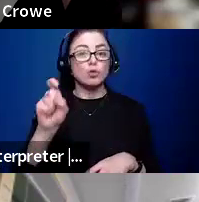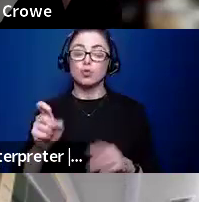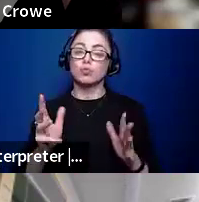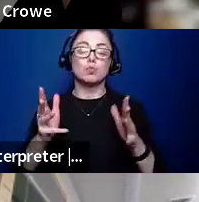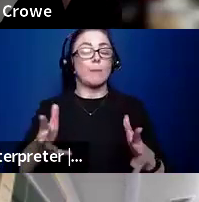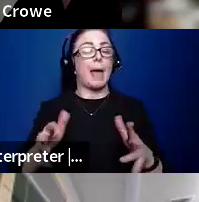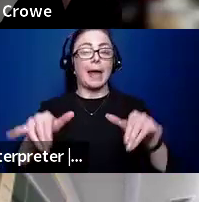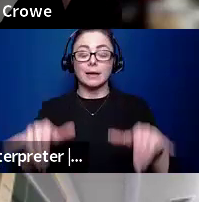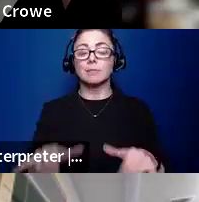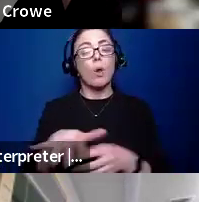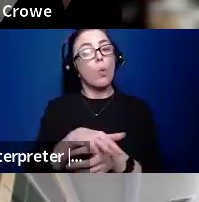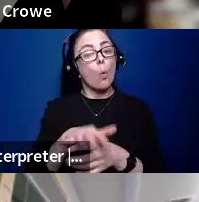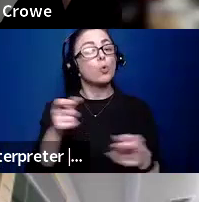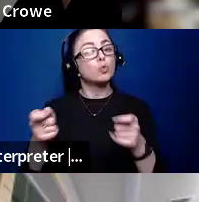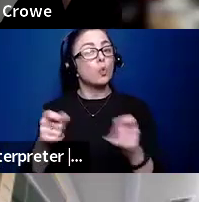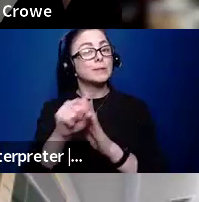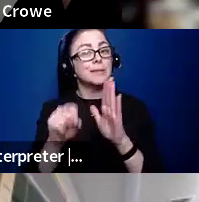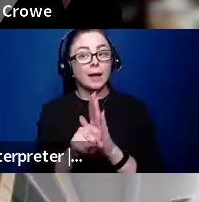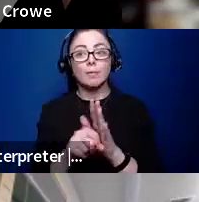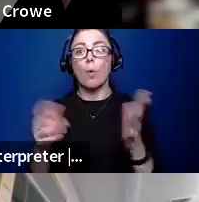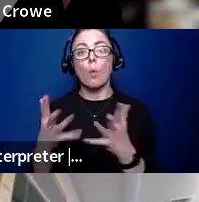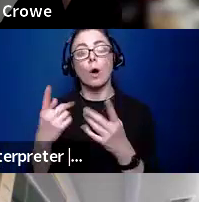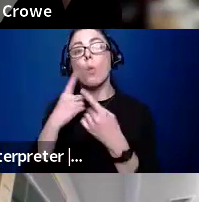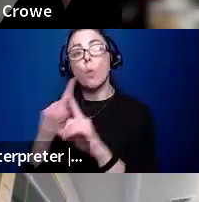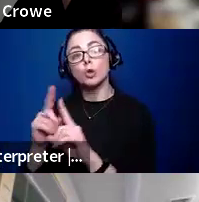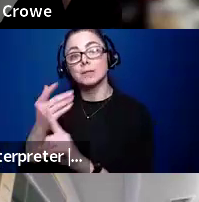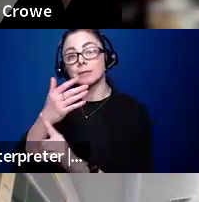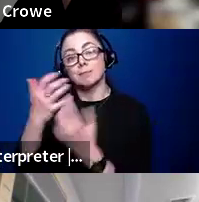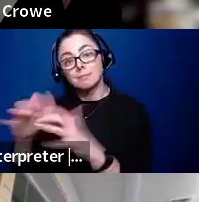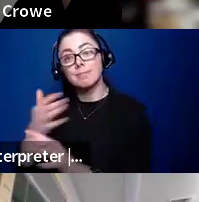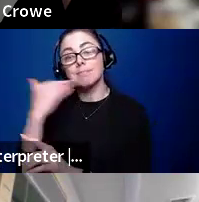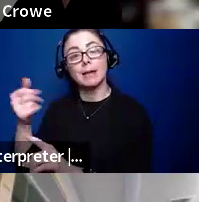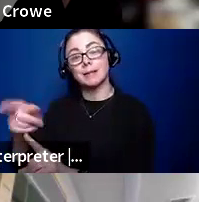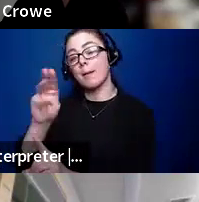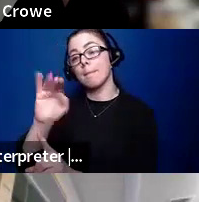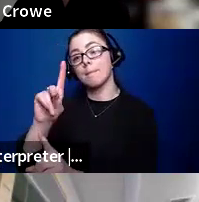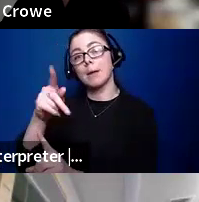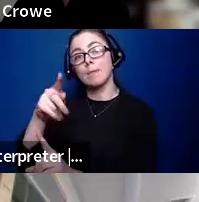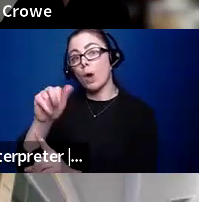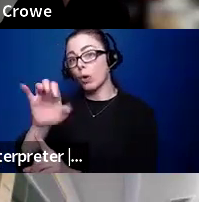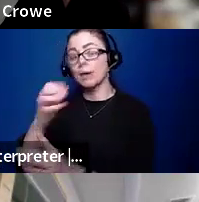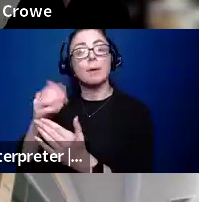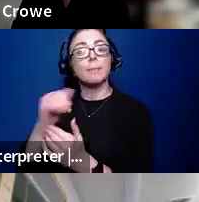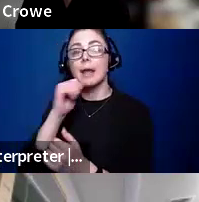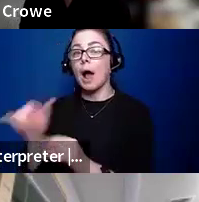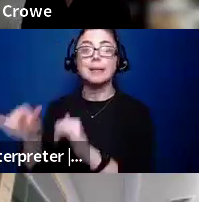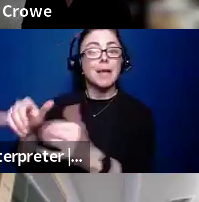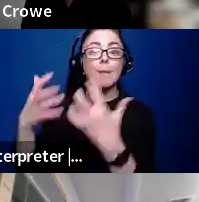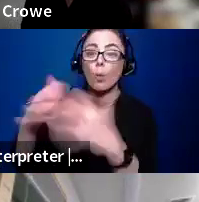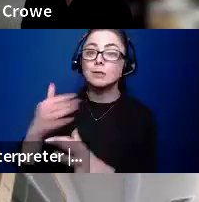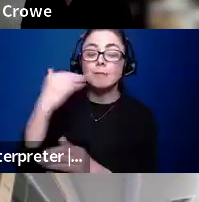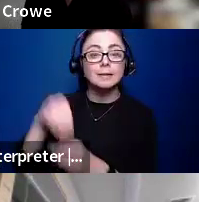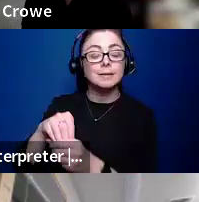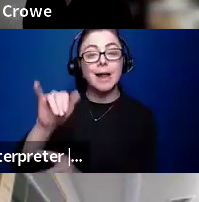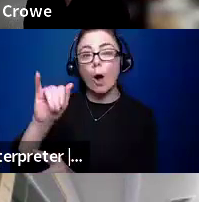local control state. What works best at Mid-Prairie isn't going to be what works best in Iowa City or works best in